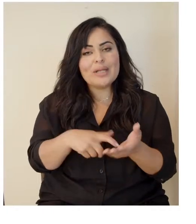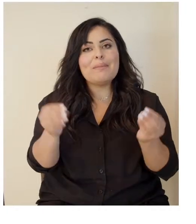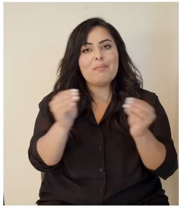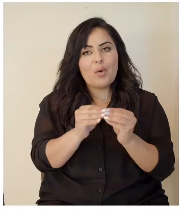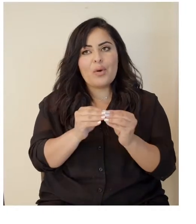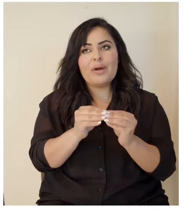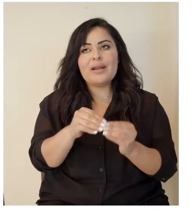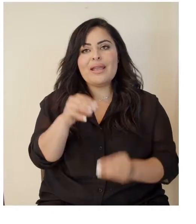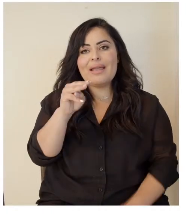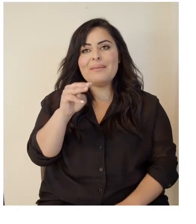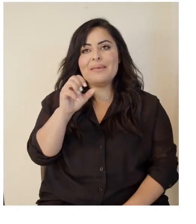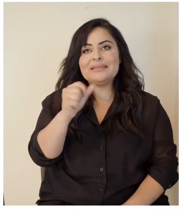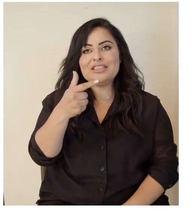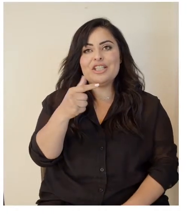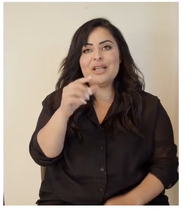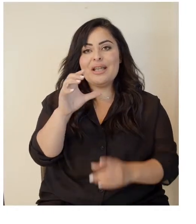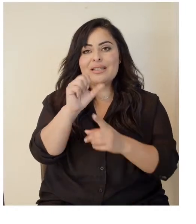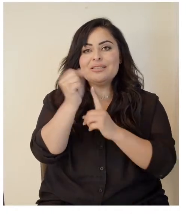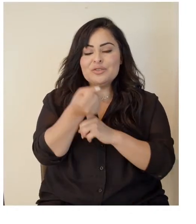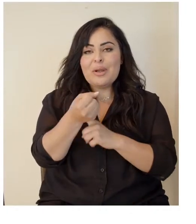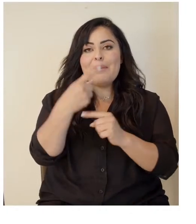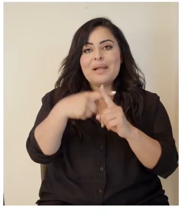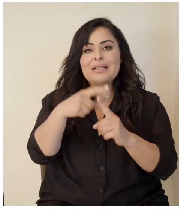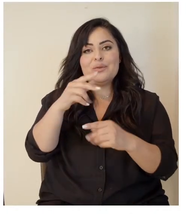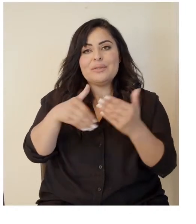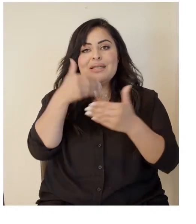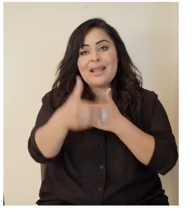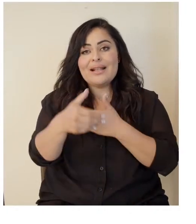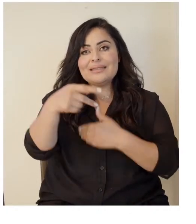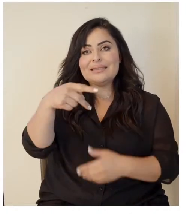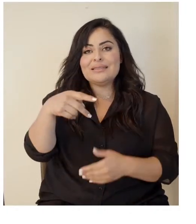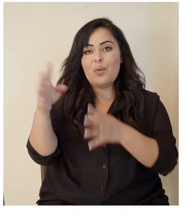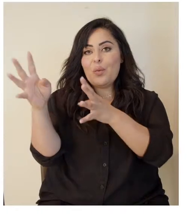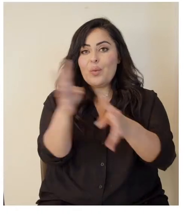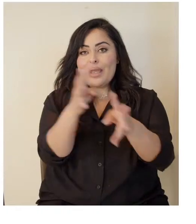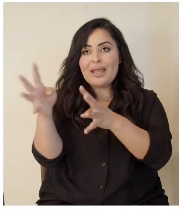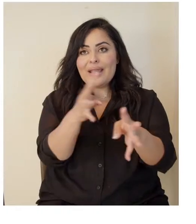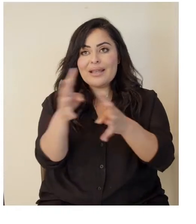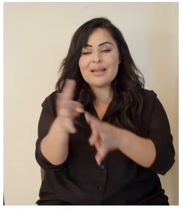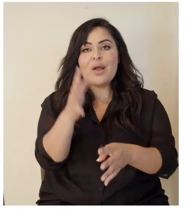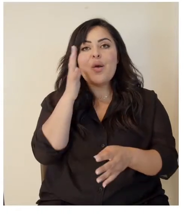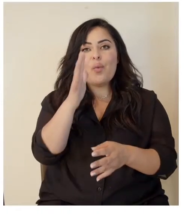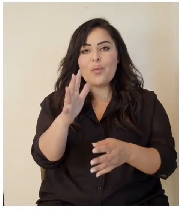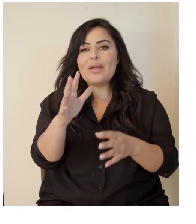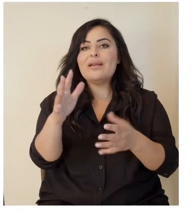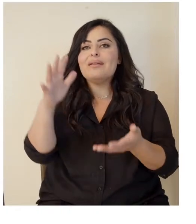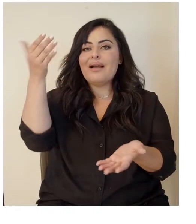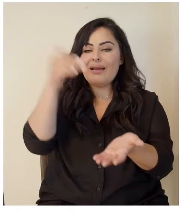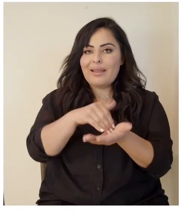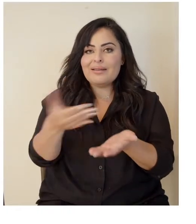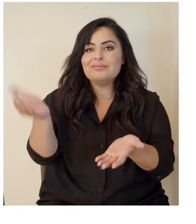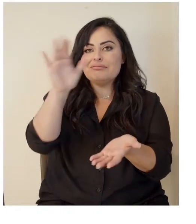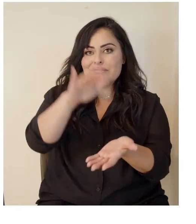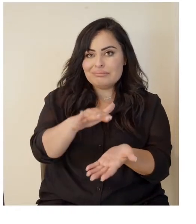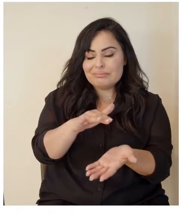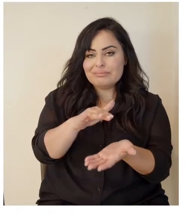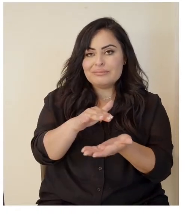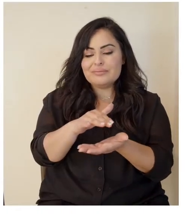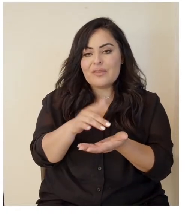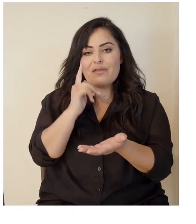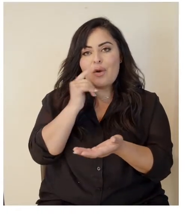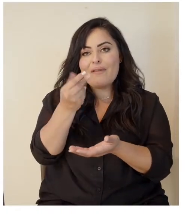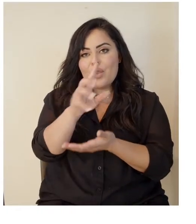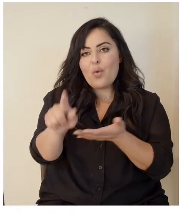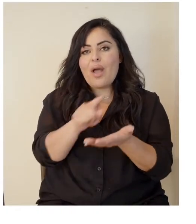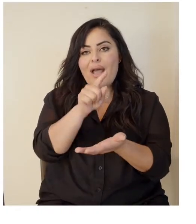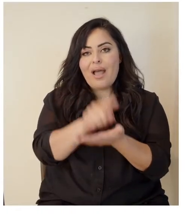USG conditions. And then as we see this next passage of winds, that will bring that column right back down to the surface, unfortunately, for a few